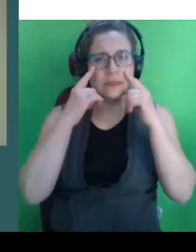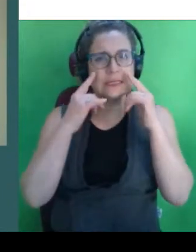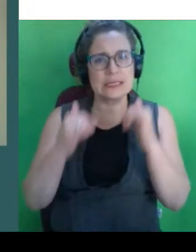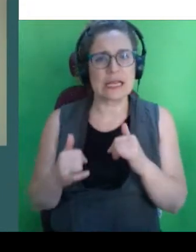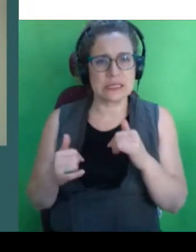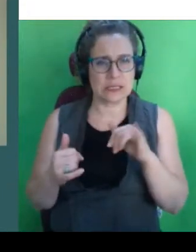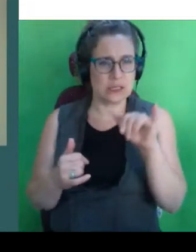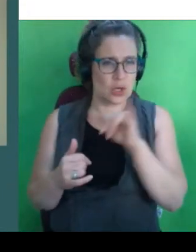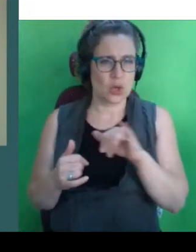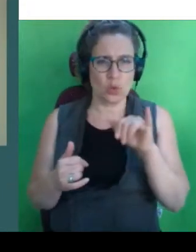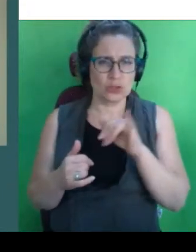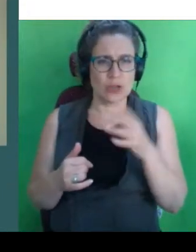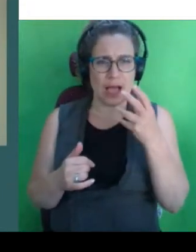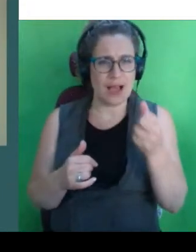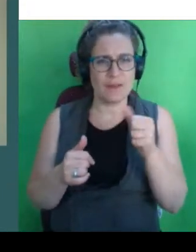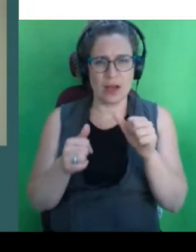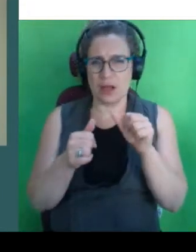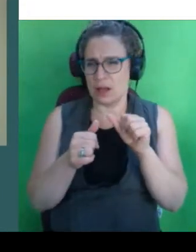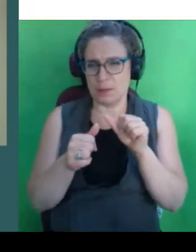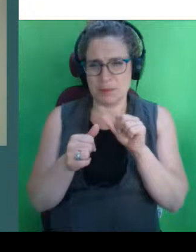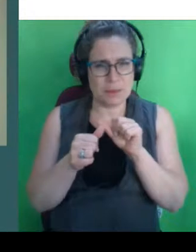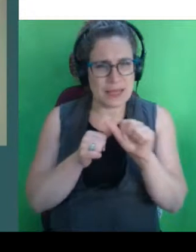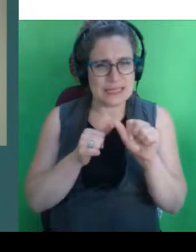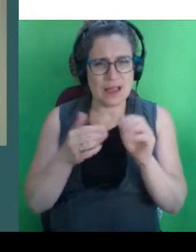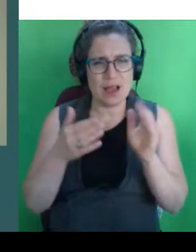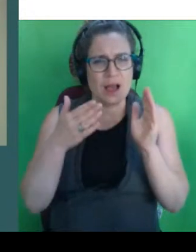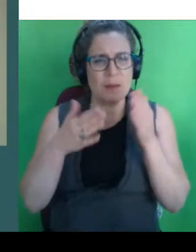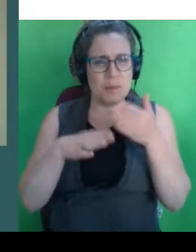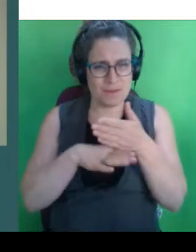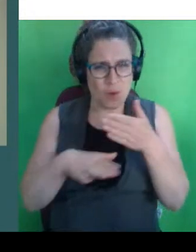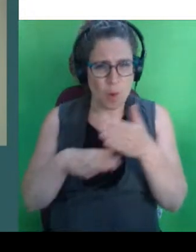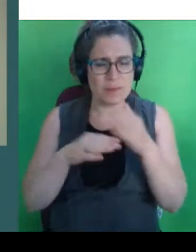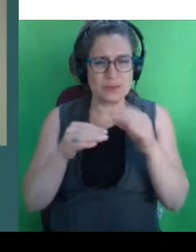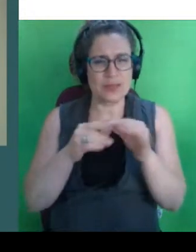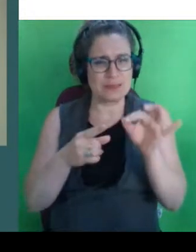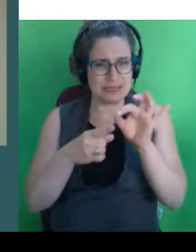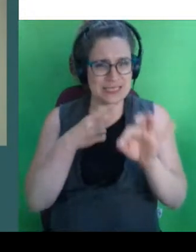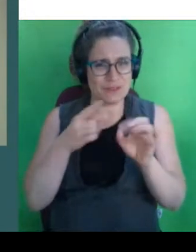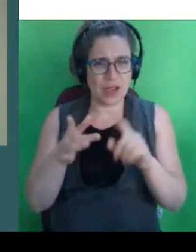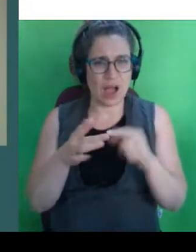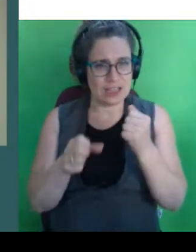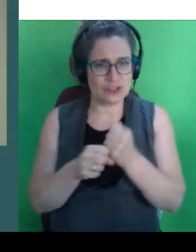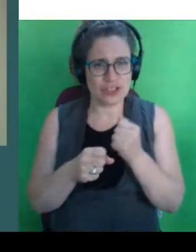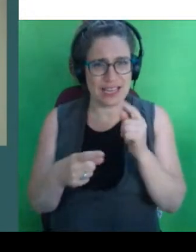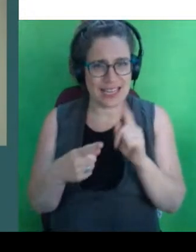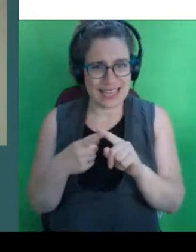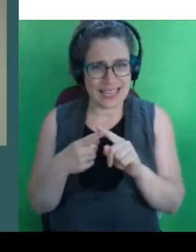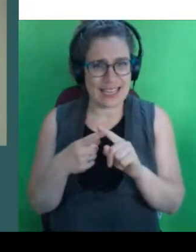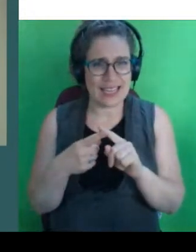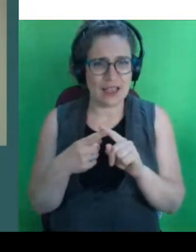less performance than specific IgE. What I'd suggest is there's a